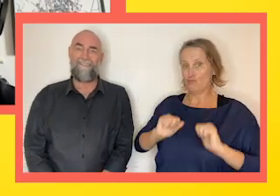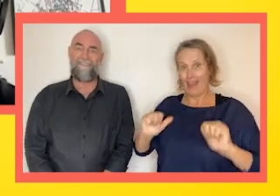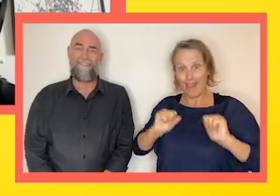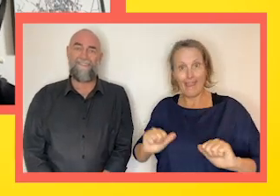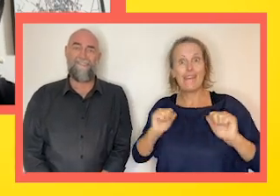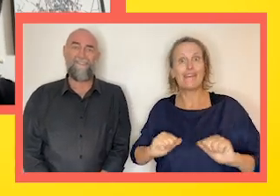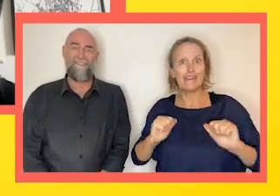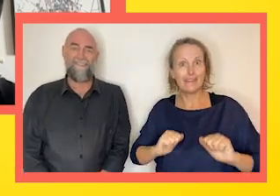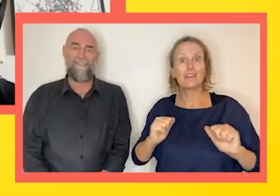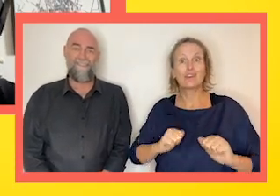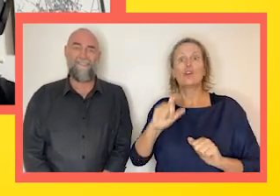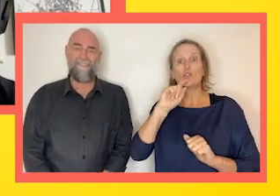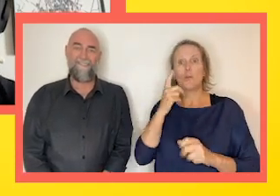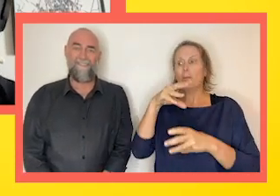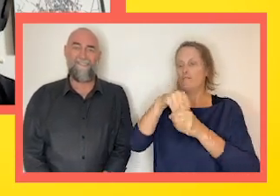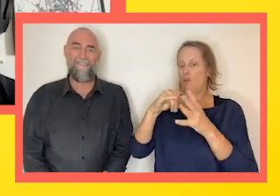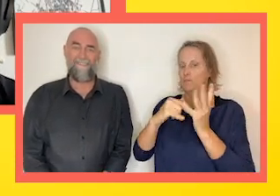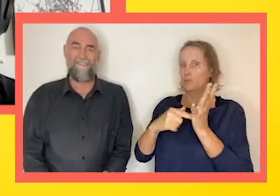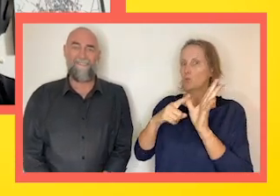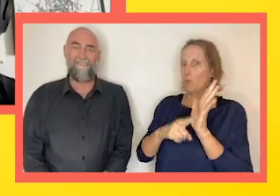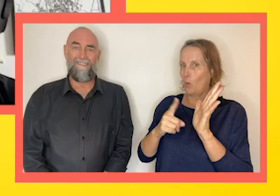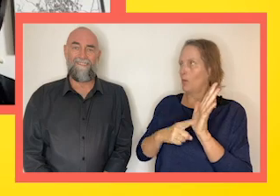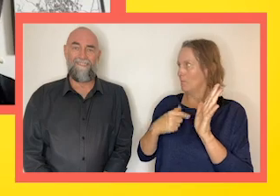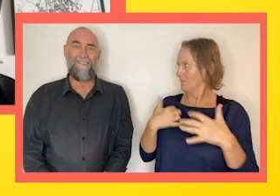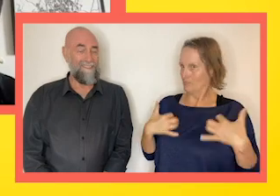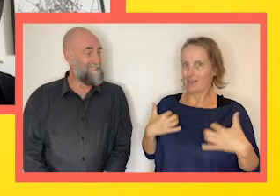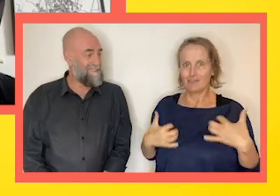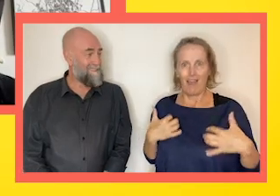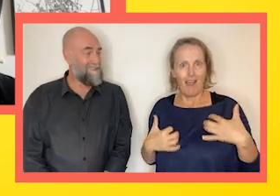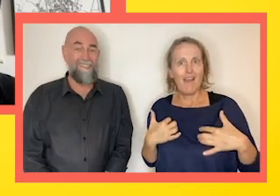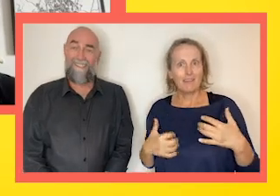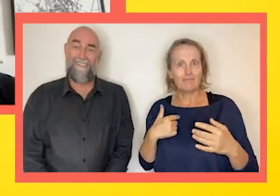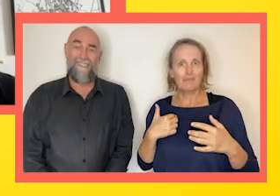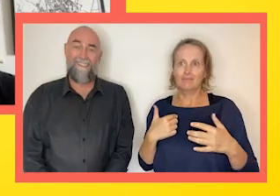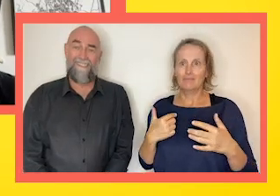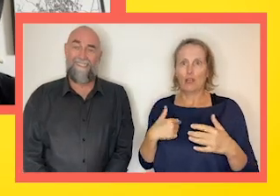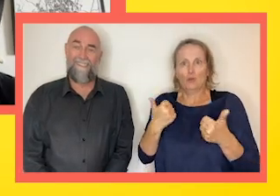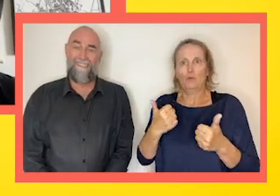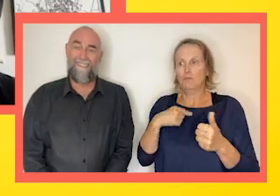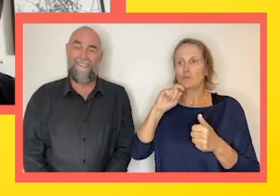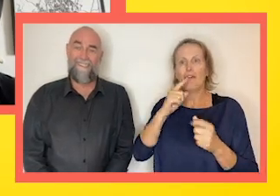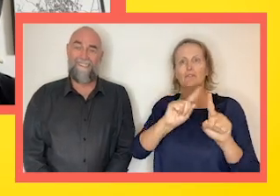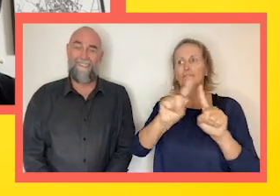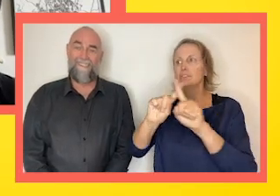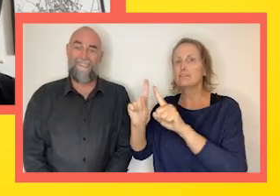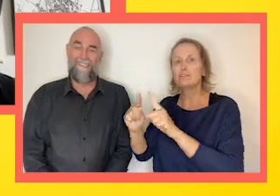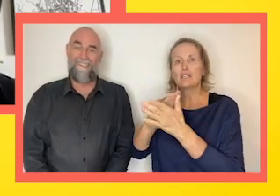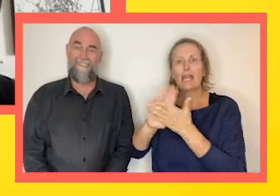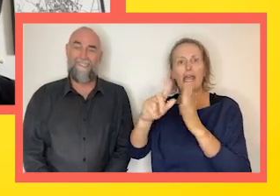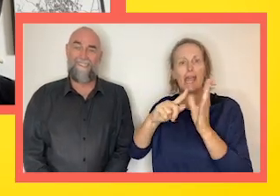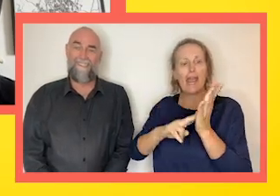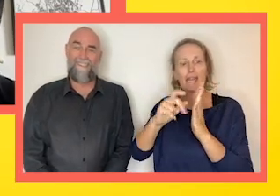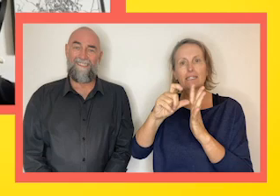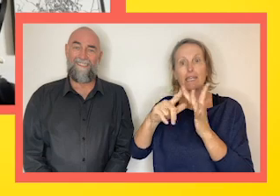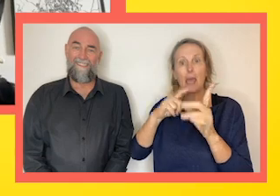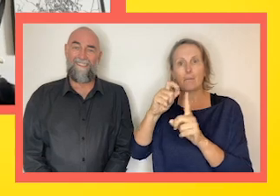at the moment. So yeah, Easter will be racing at stall, which I'm really excited for. Looking forward to the handicaps coming out and seeing what